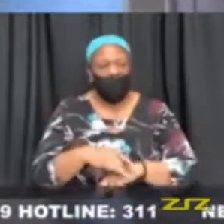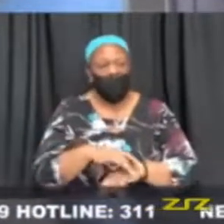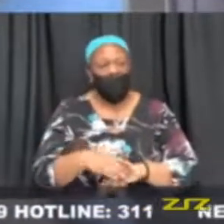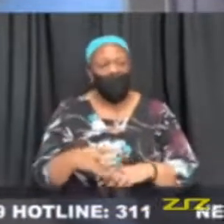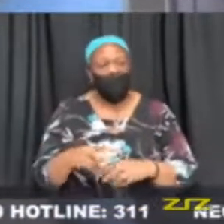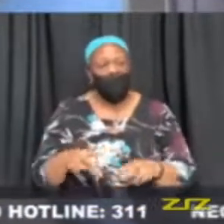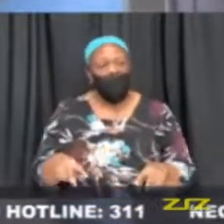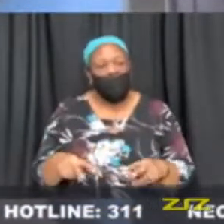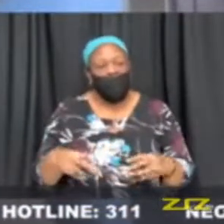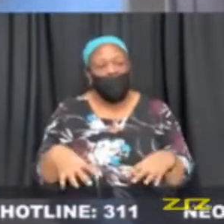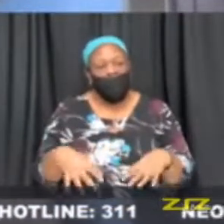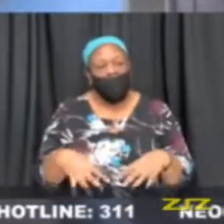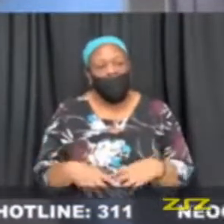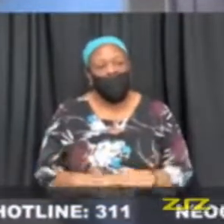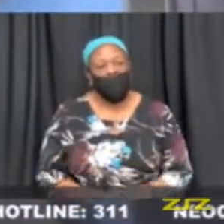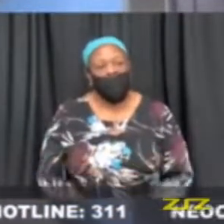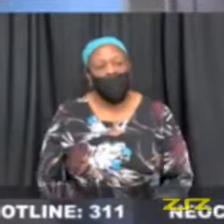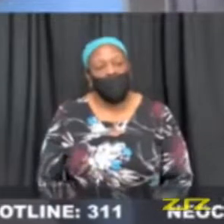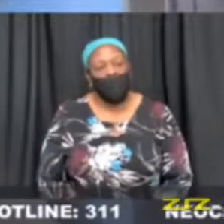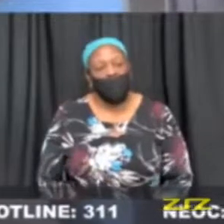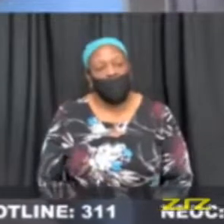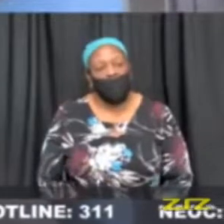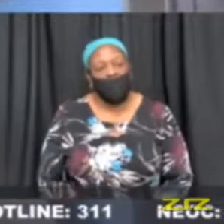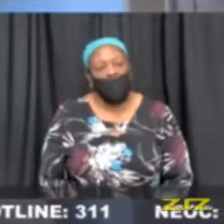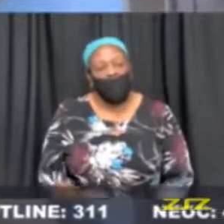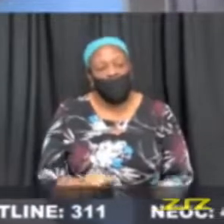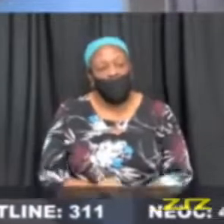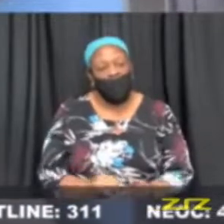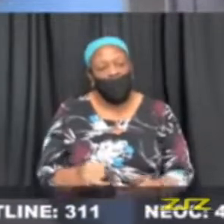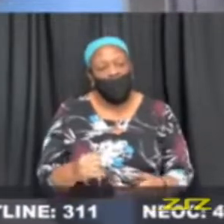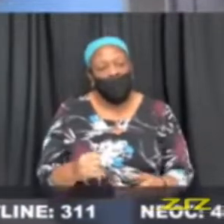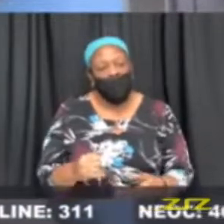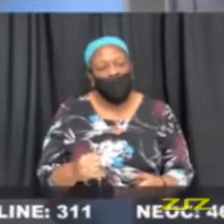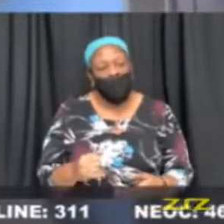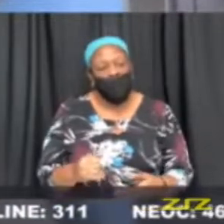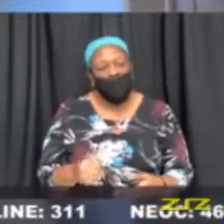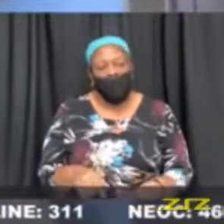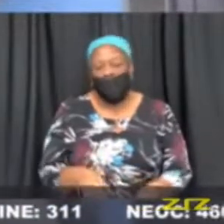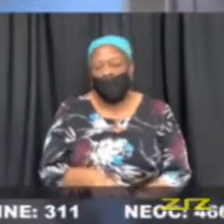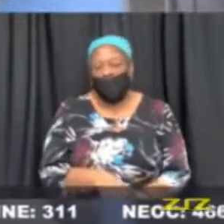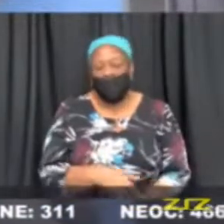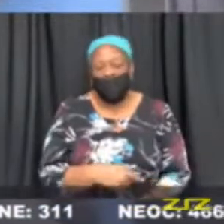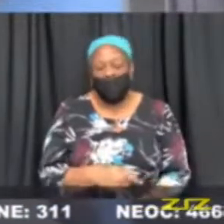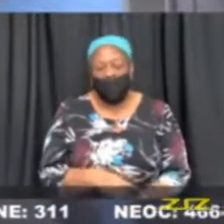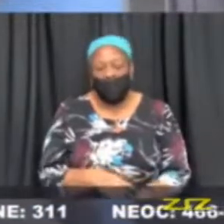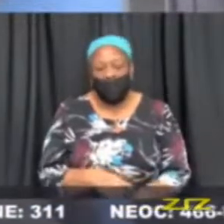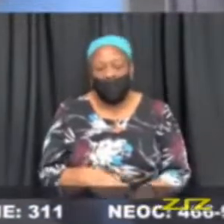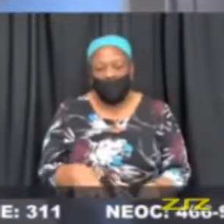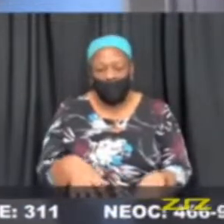volcanoes. And namely, these are long period earthquakes.